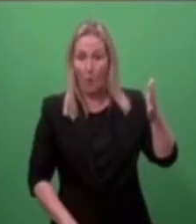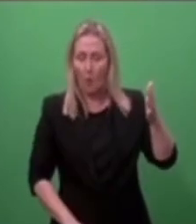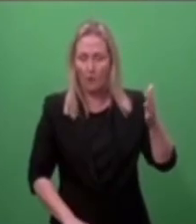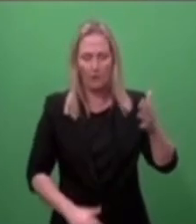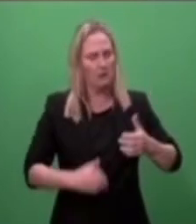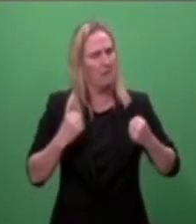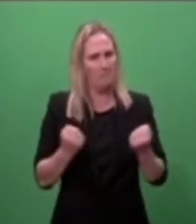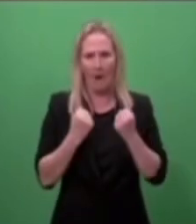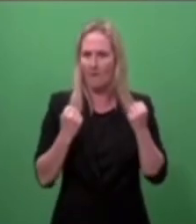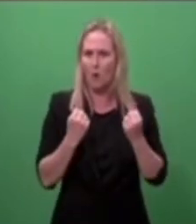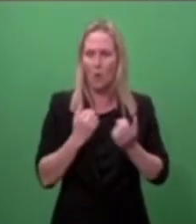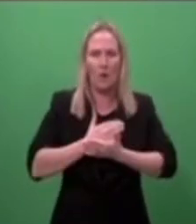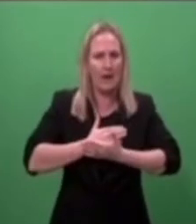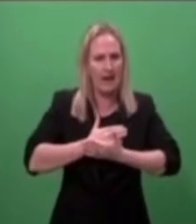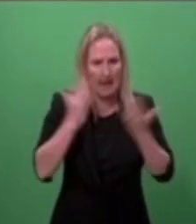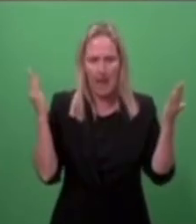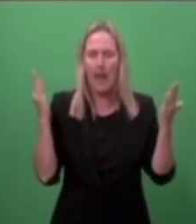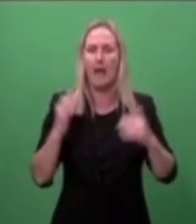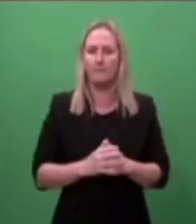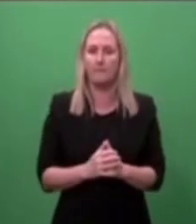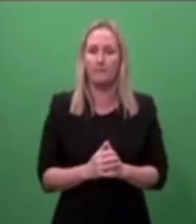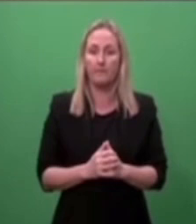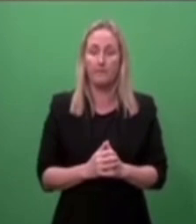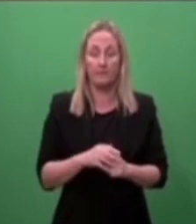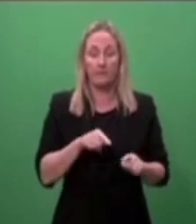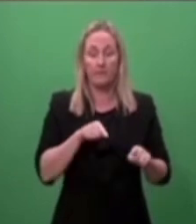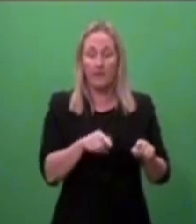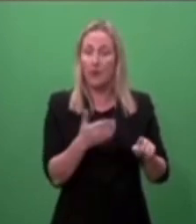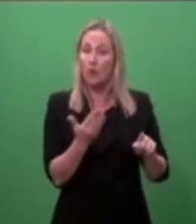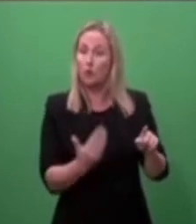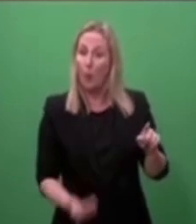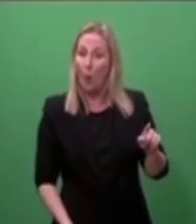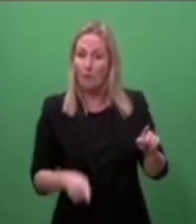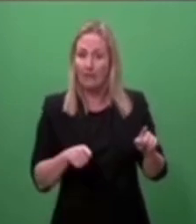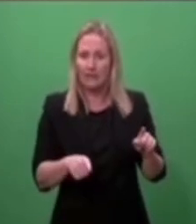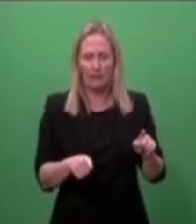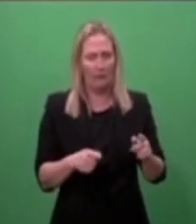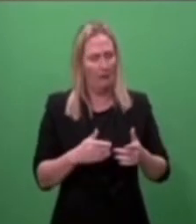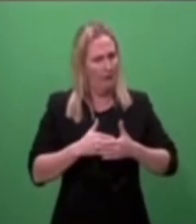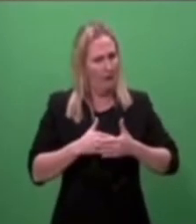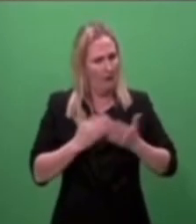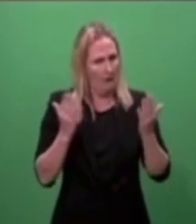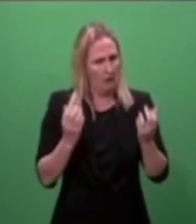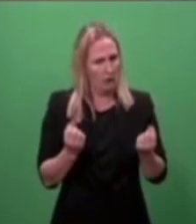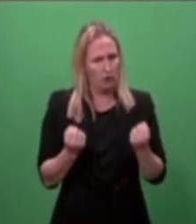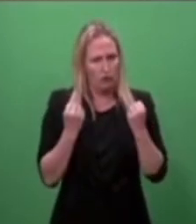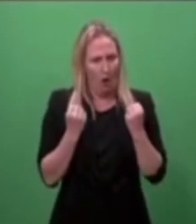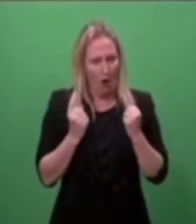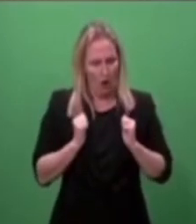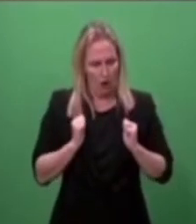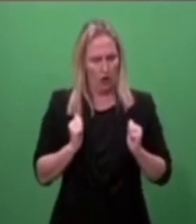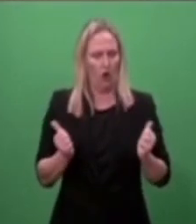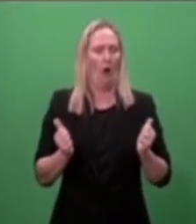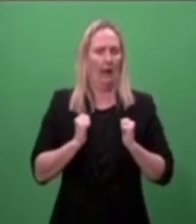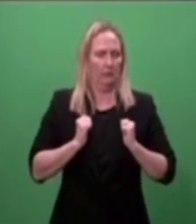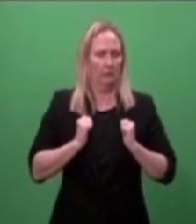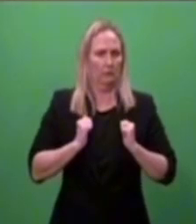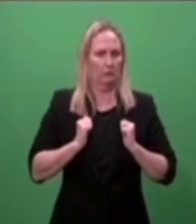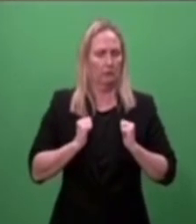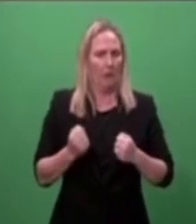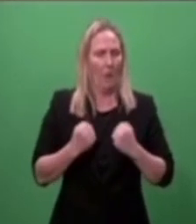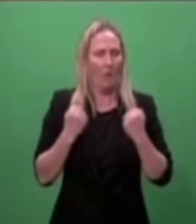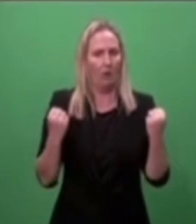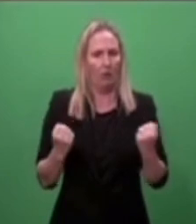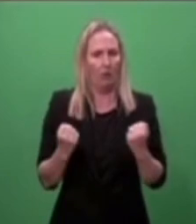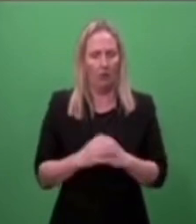clear. A lot of the stories contained within are extremely vivid and deeply shocking. This did not